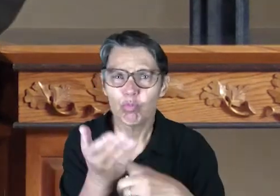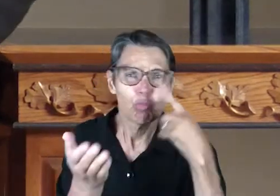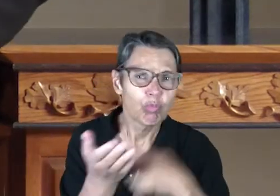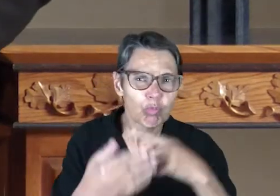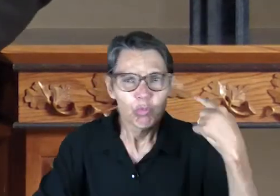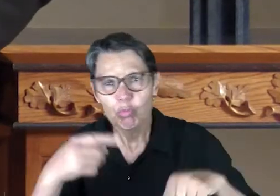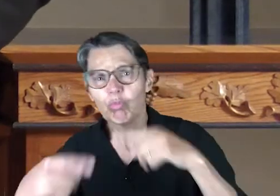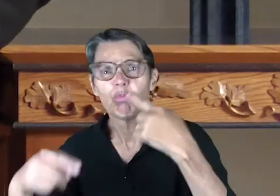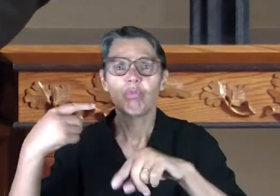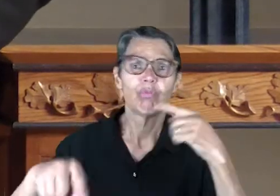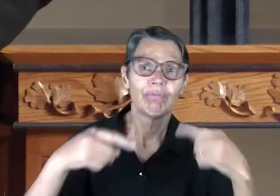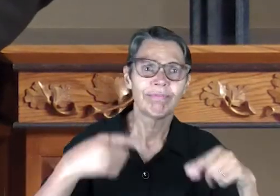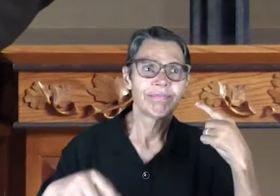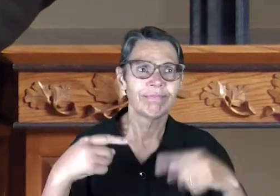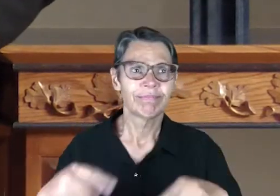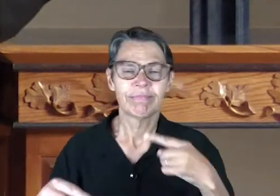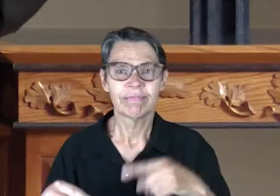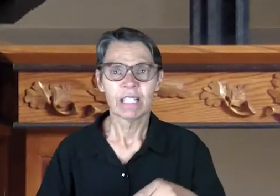Arguing.